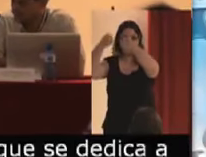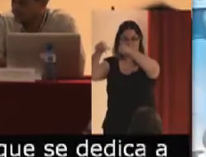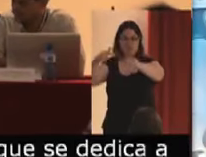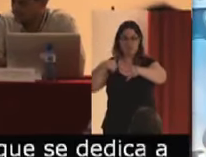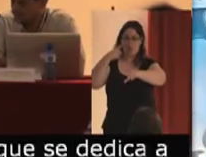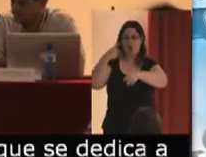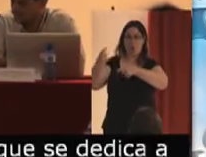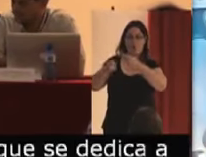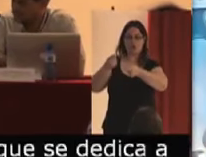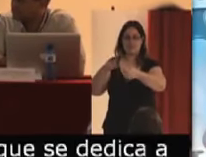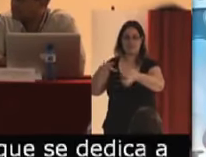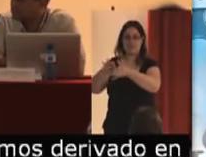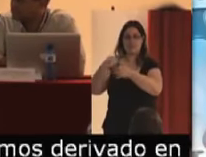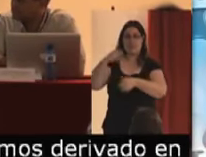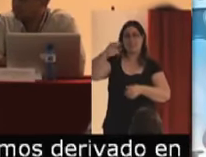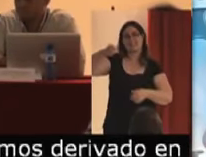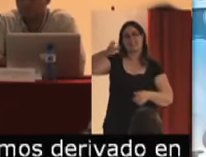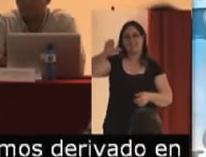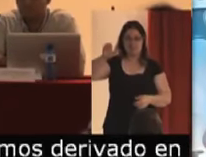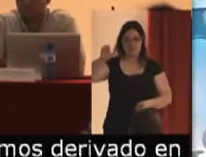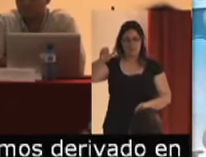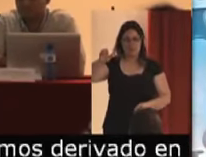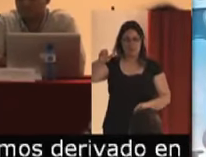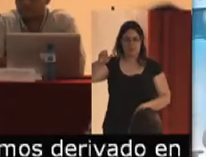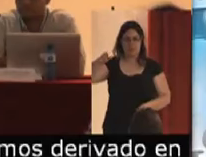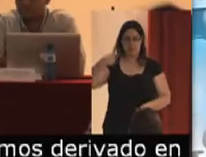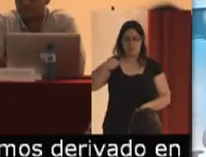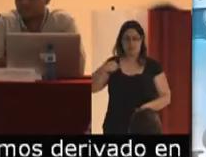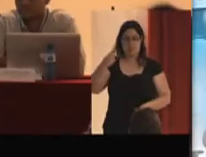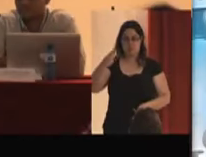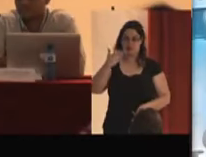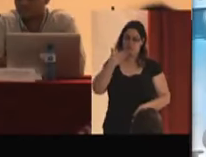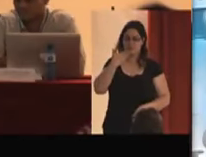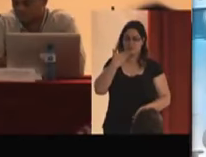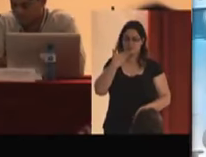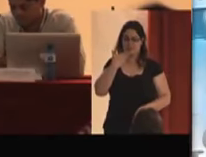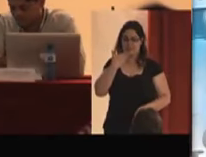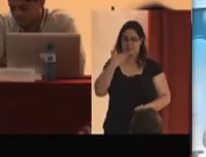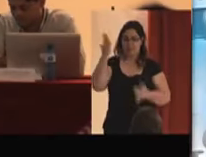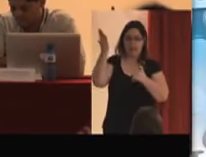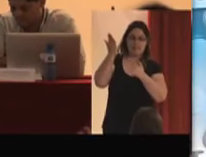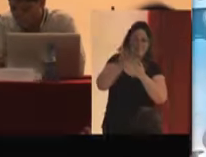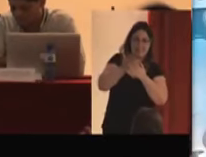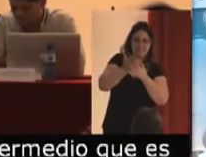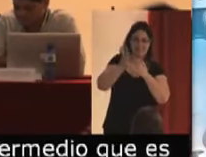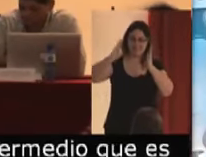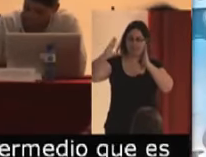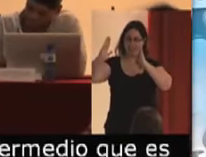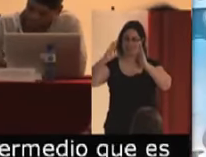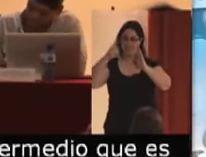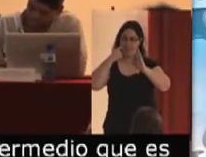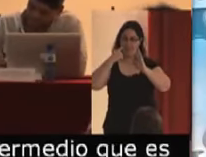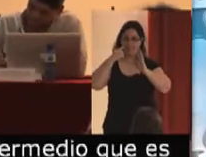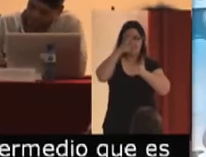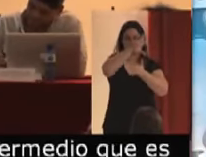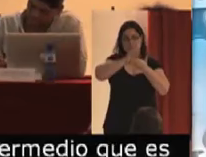the authorship is around XC, the tool that I mentioned before, so that there's an intermediate stage which is